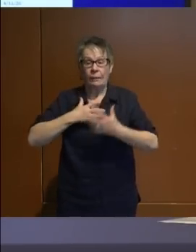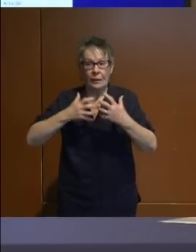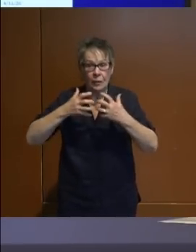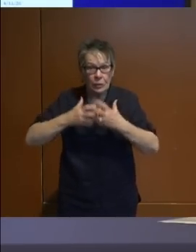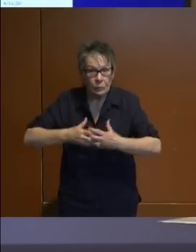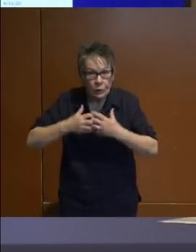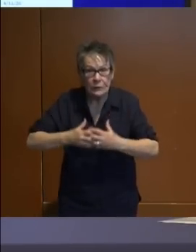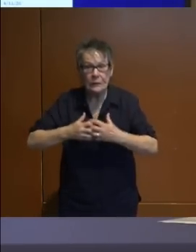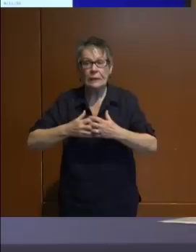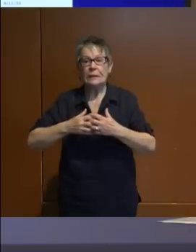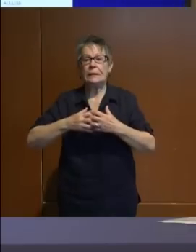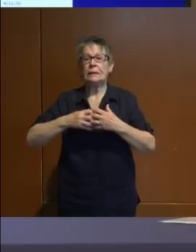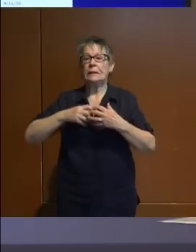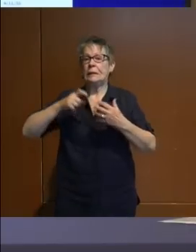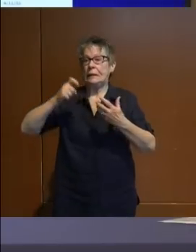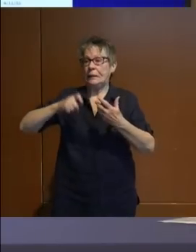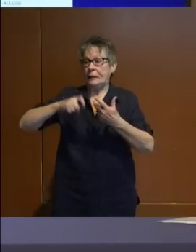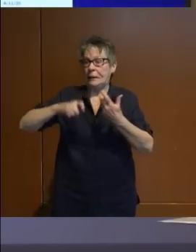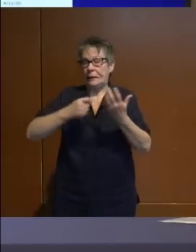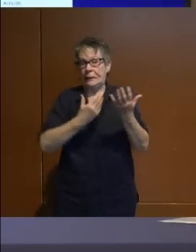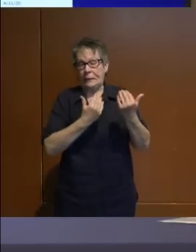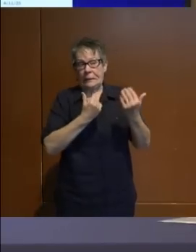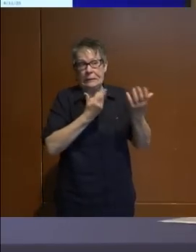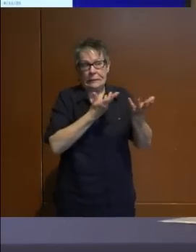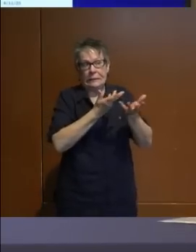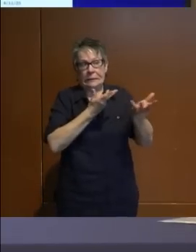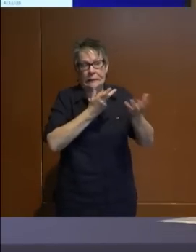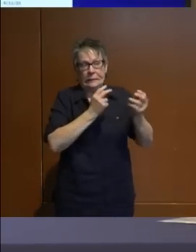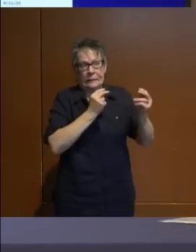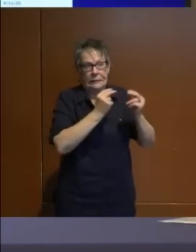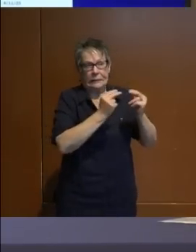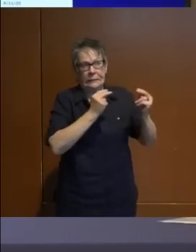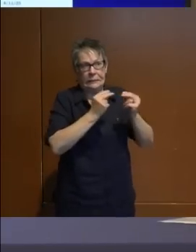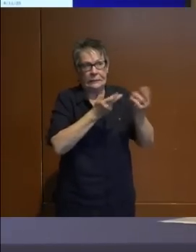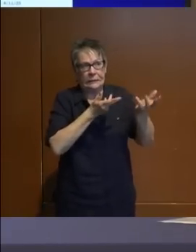away at that, and we won't relent until we get our fair share.